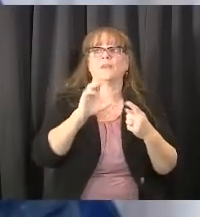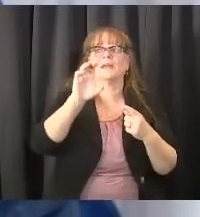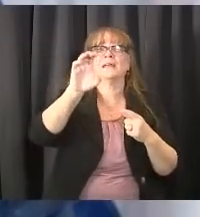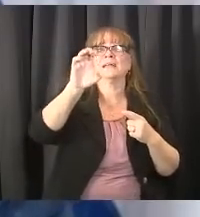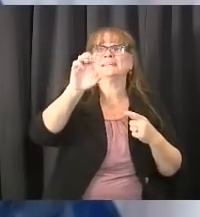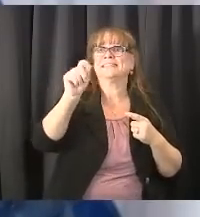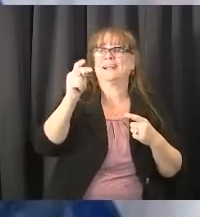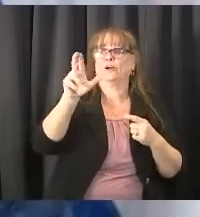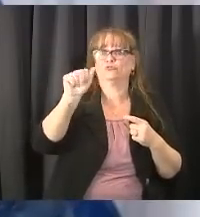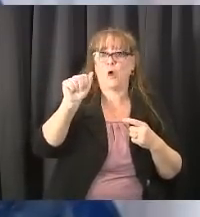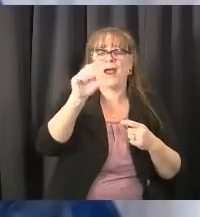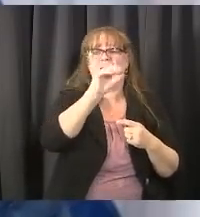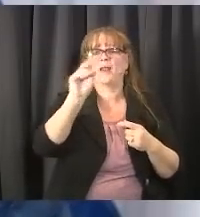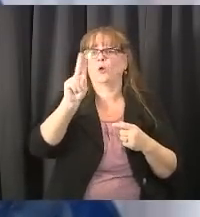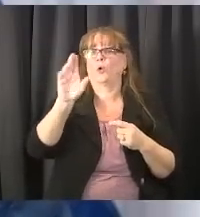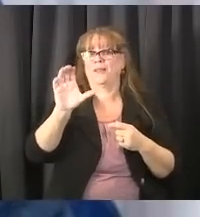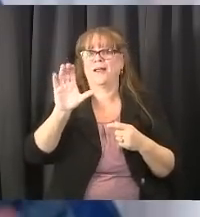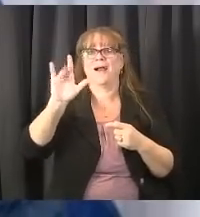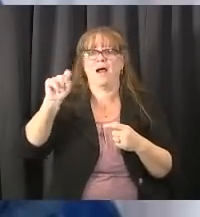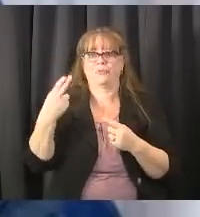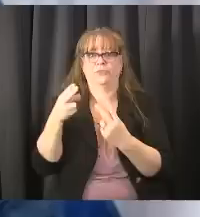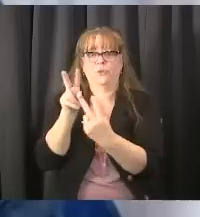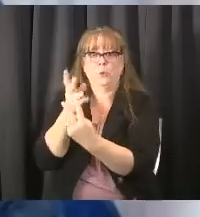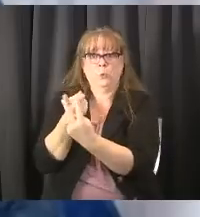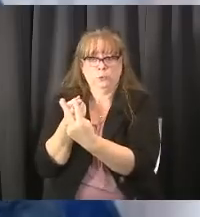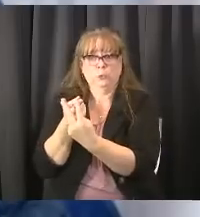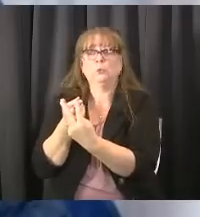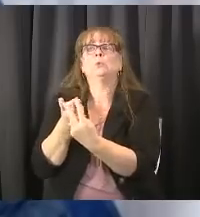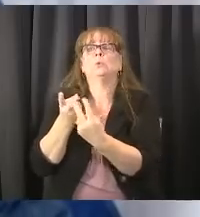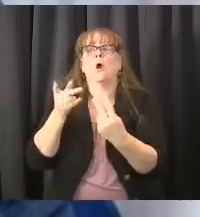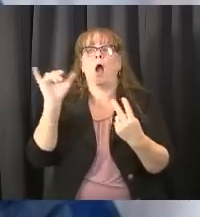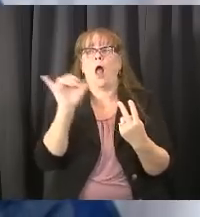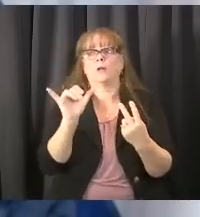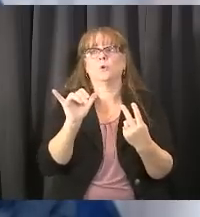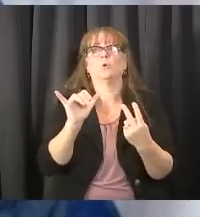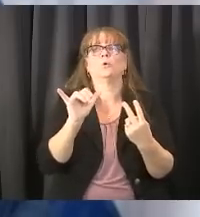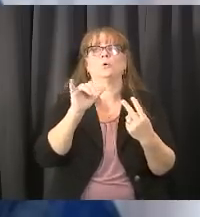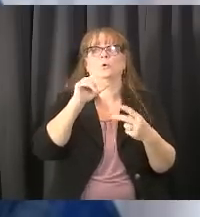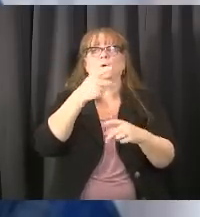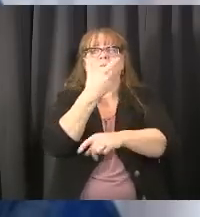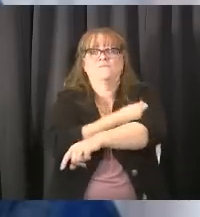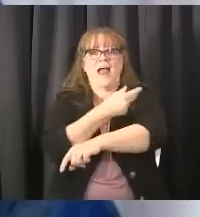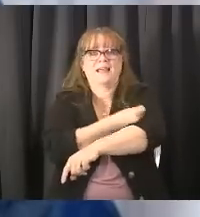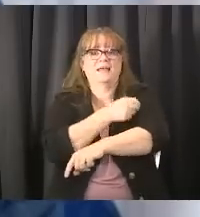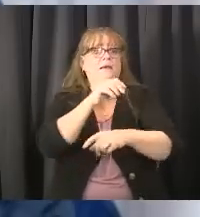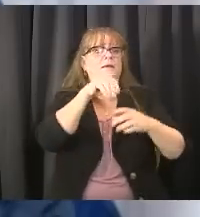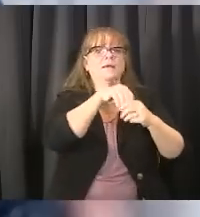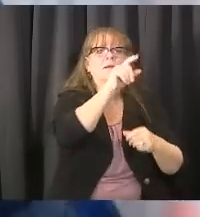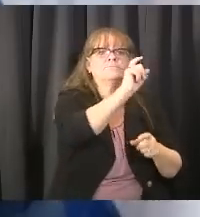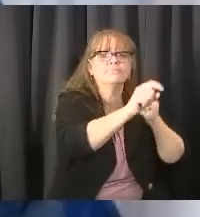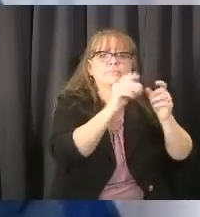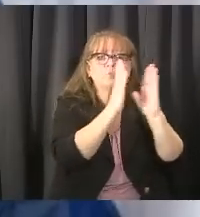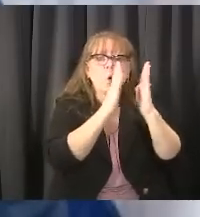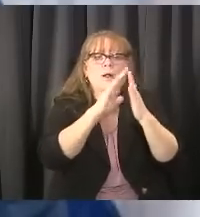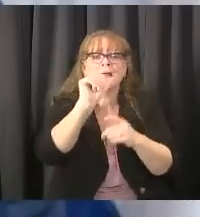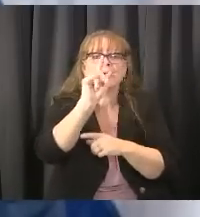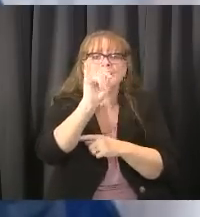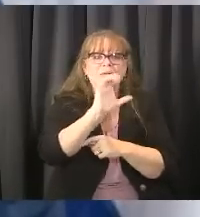from one today, Salud. That's an example of a community health clinic serving our medically underserved, those who are